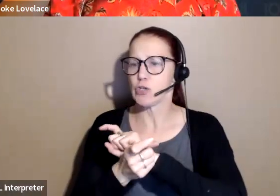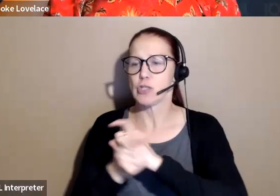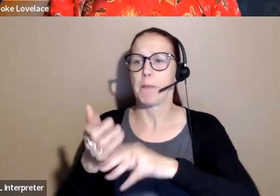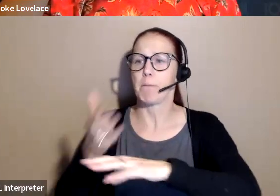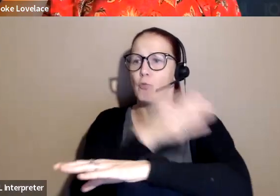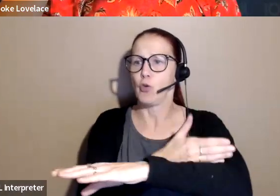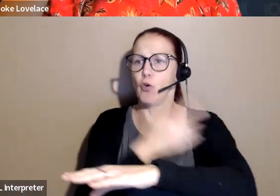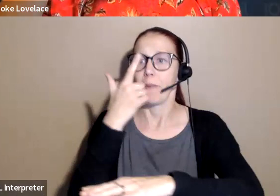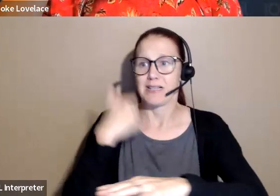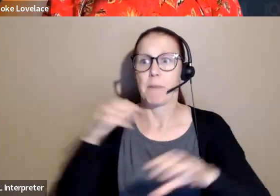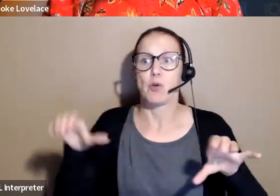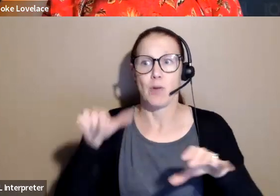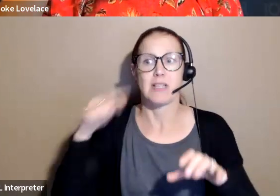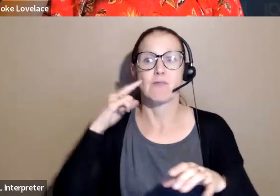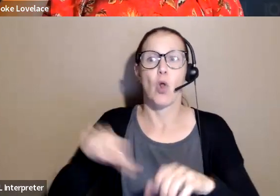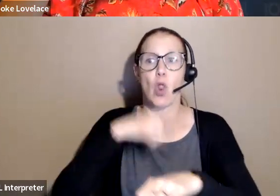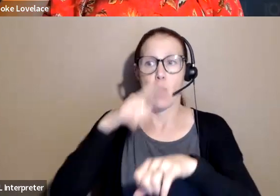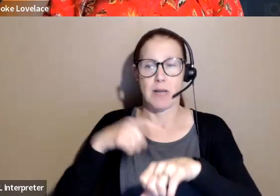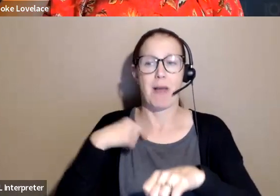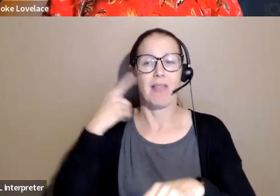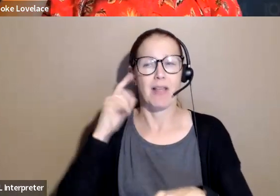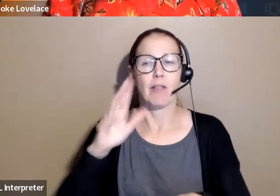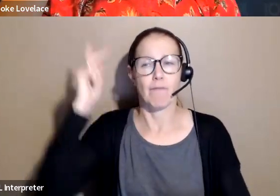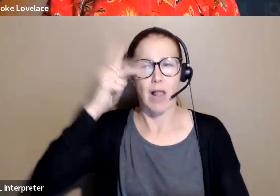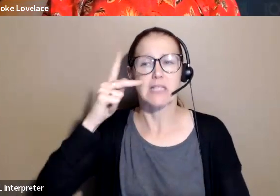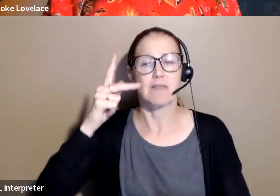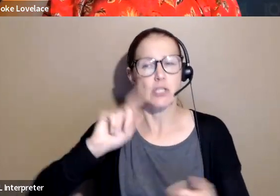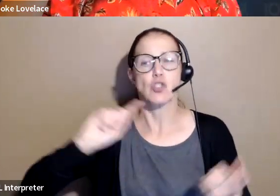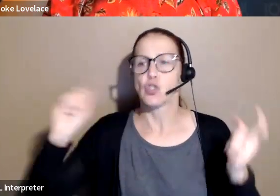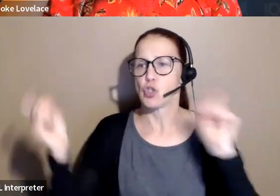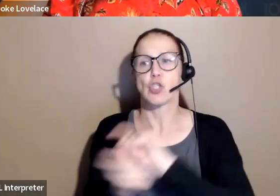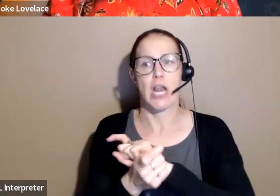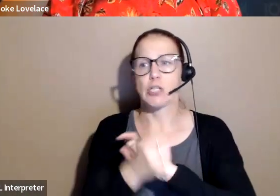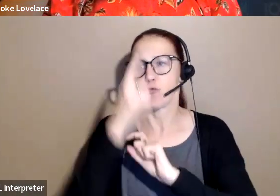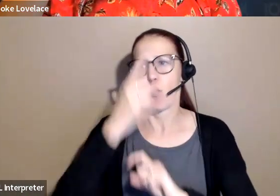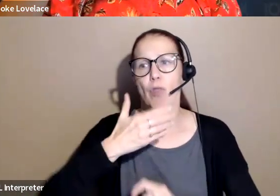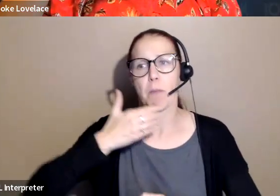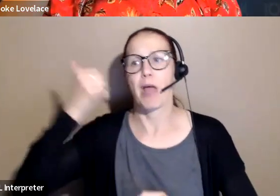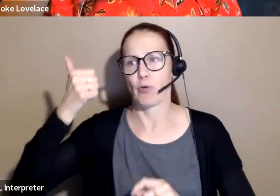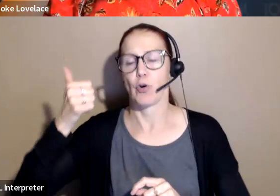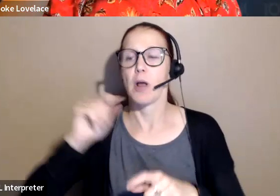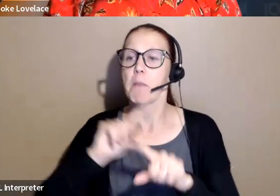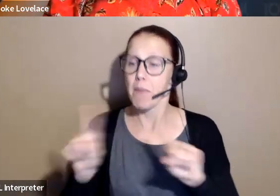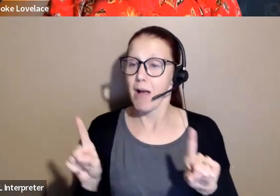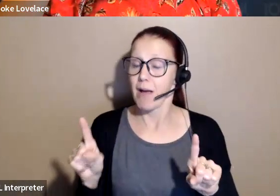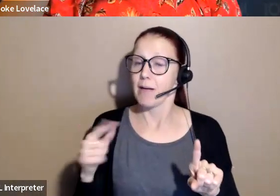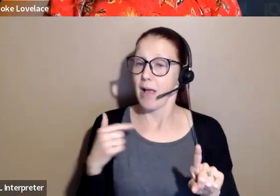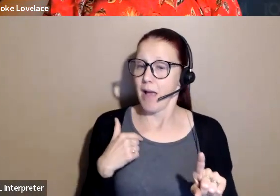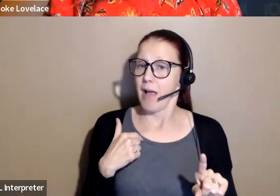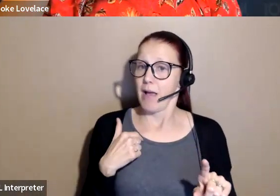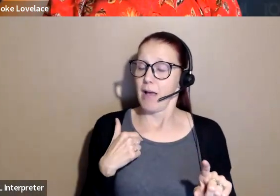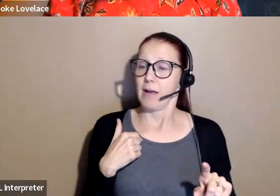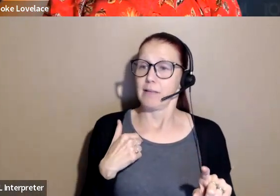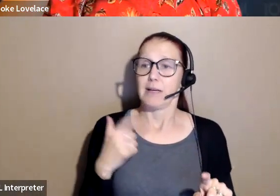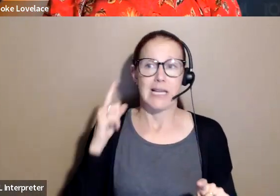been doing this for a long time, and I think their philosophy has changed for the better over the years. But I definitely hear